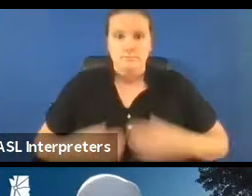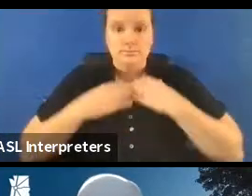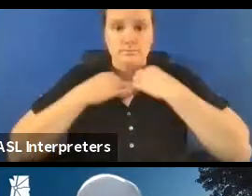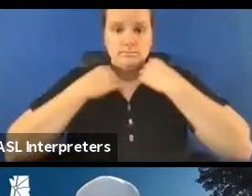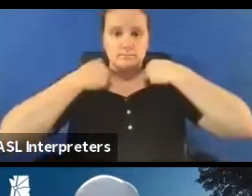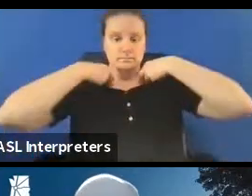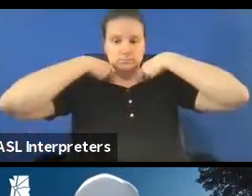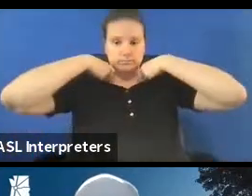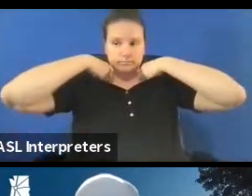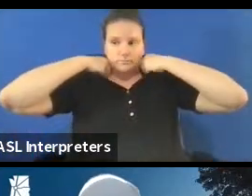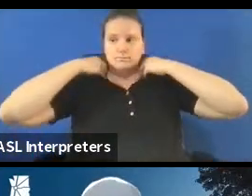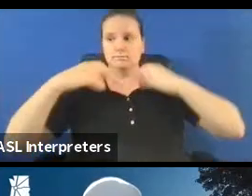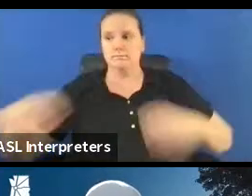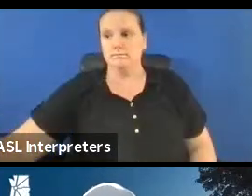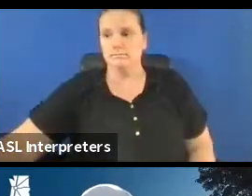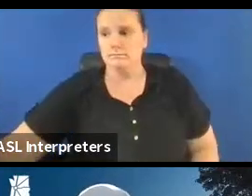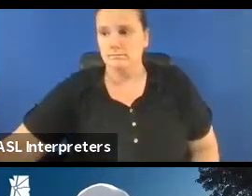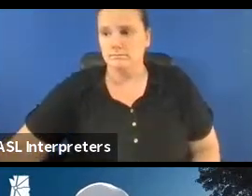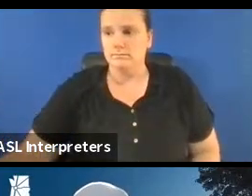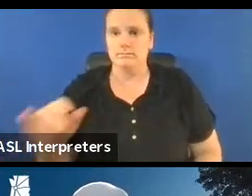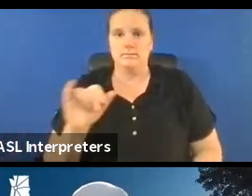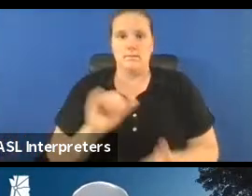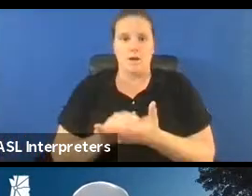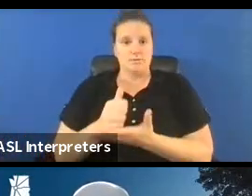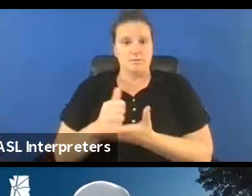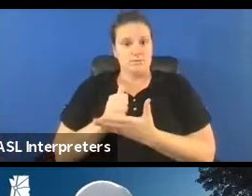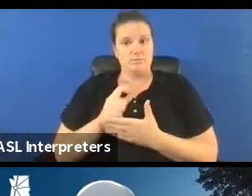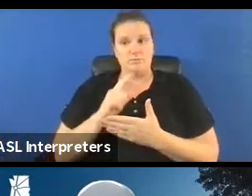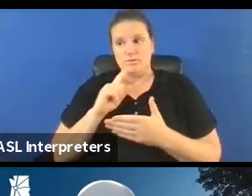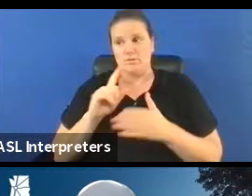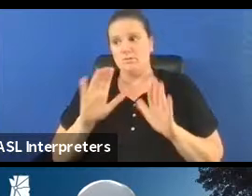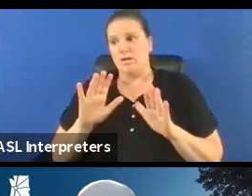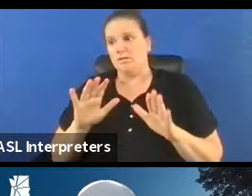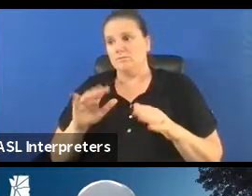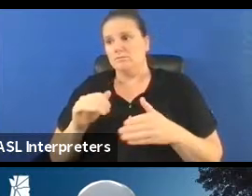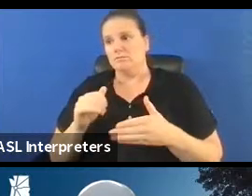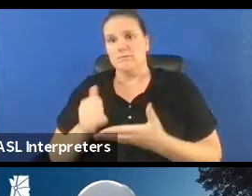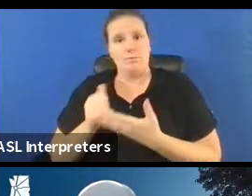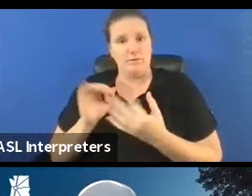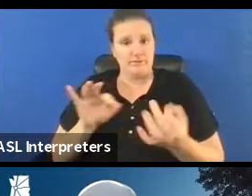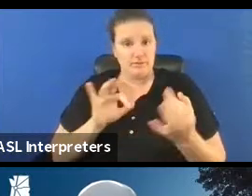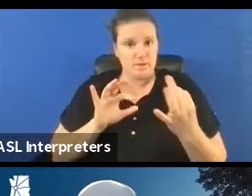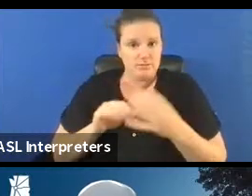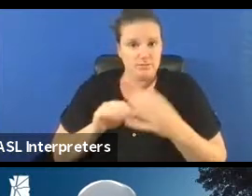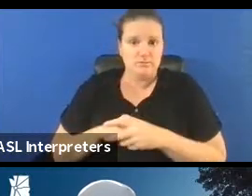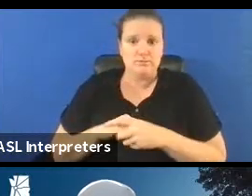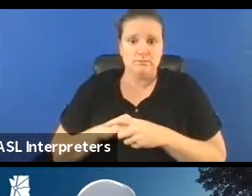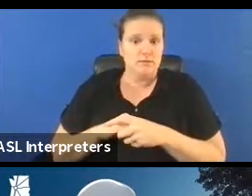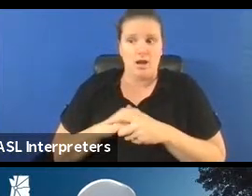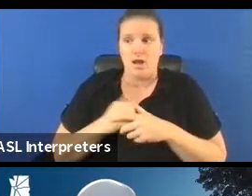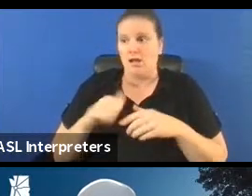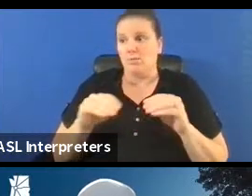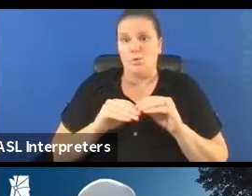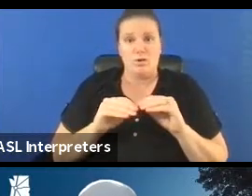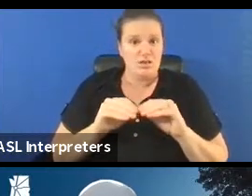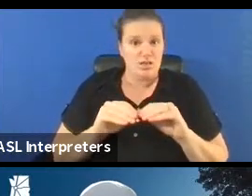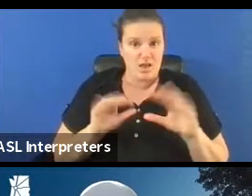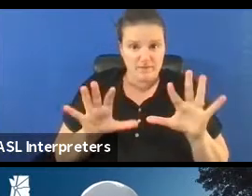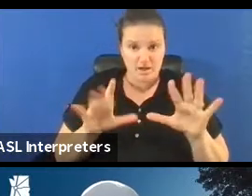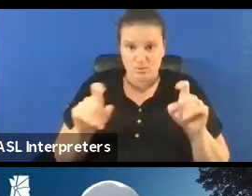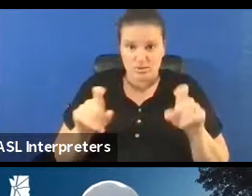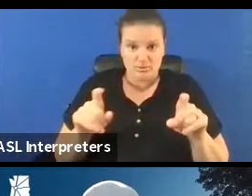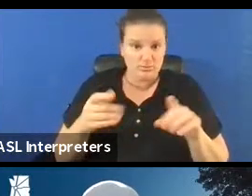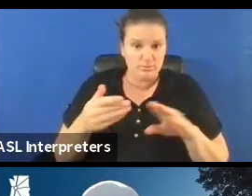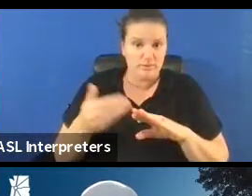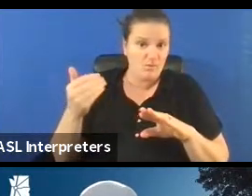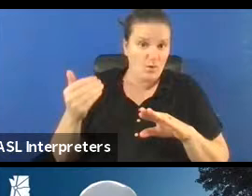Really helpful. Thank you. Great questions, really helpful feedback. Any other clarifying questions before I head once